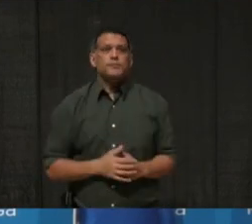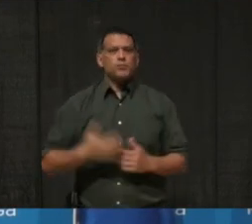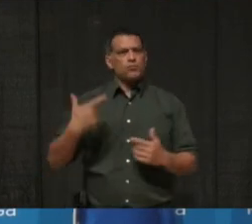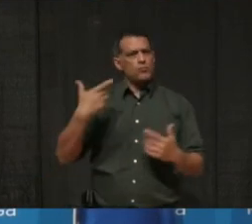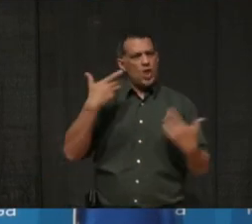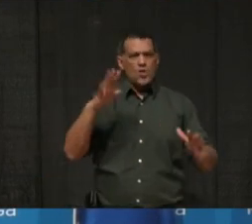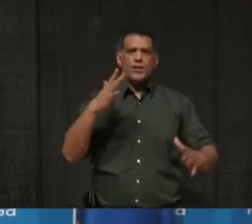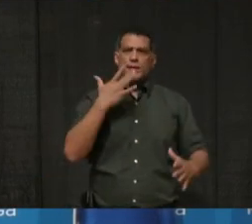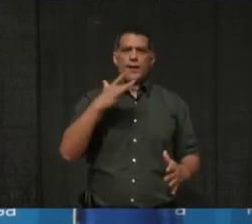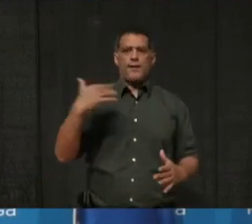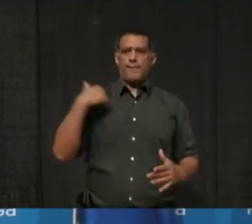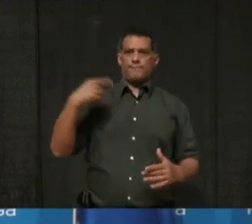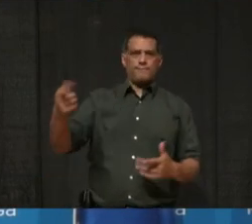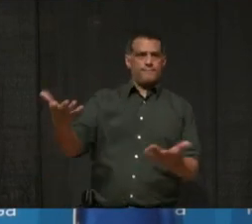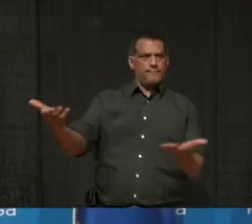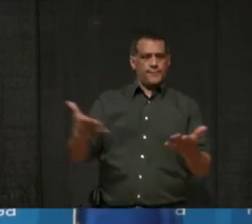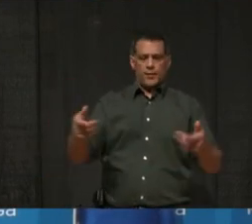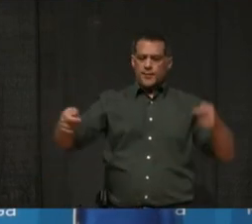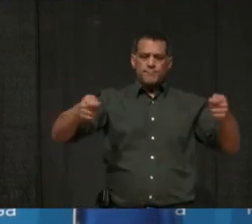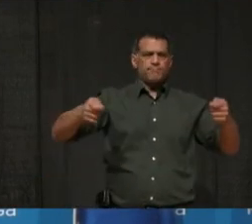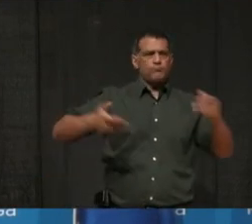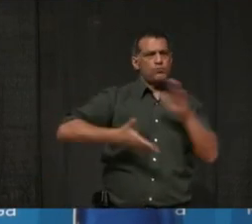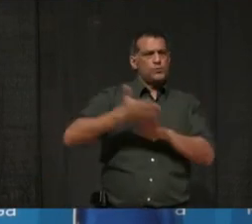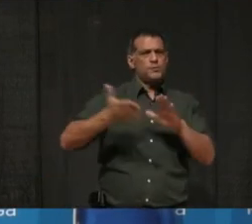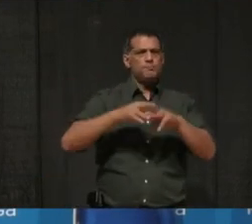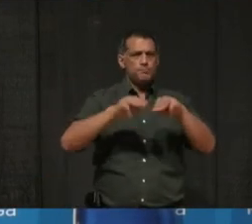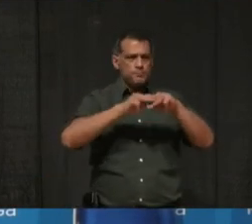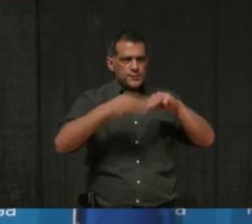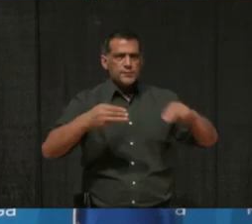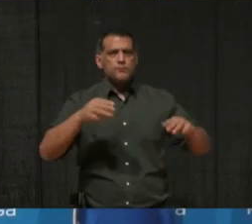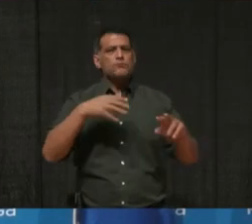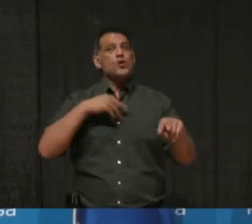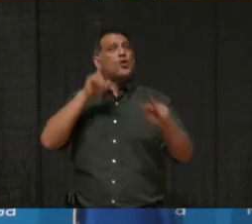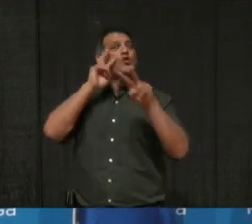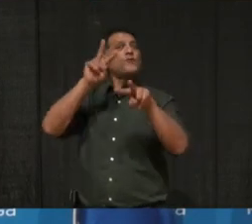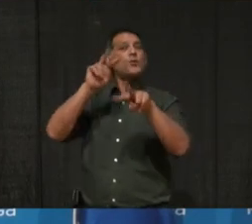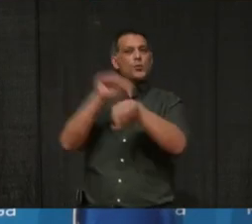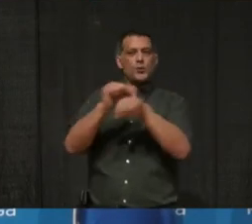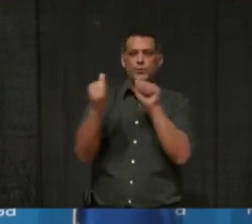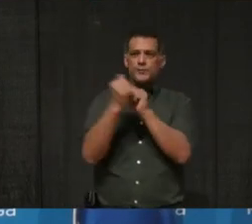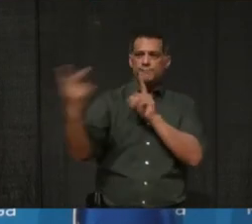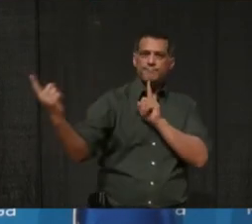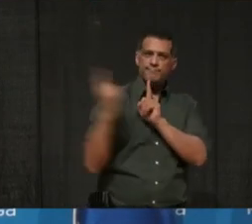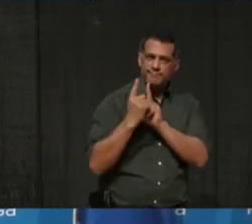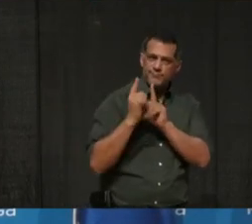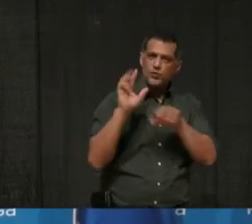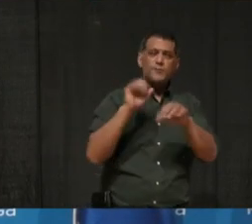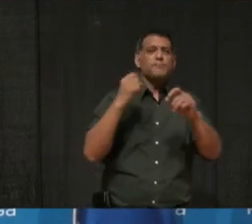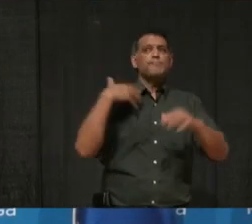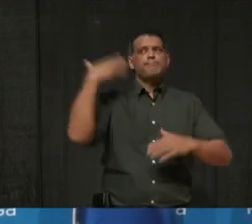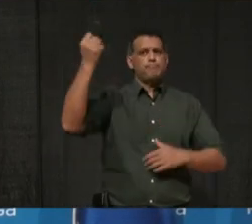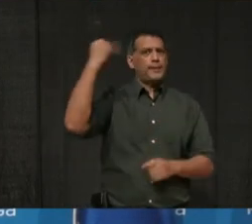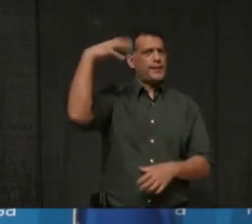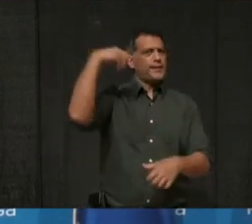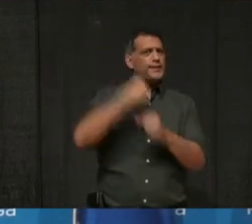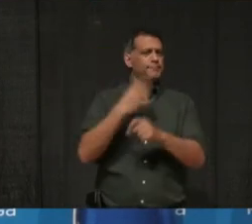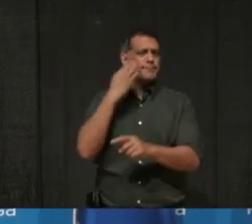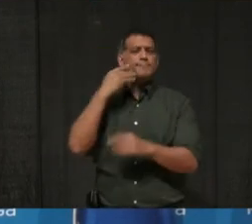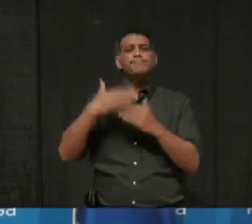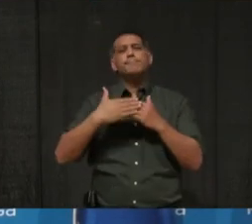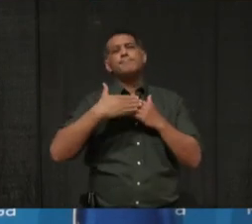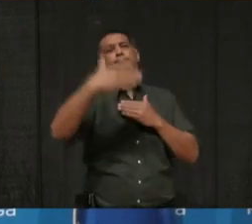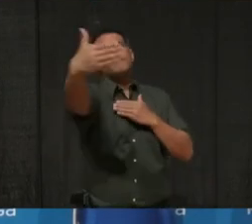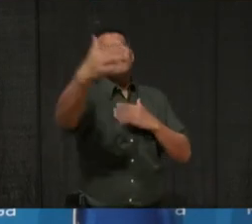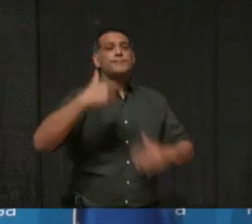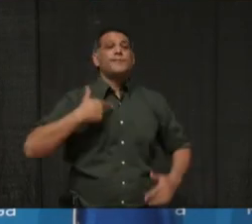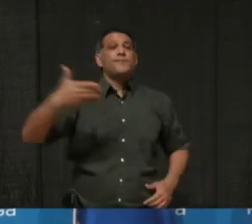here at the helm in Mississauga, and I look forward to working closely with her in the years to come. I'd like to invite Chief Rizzi up